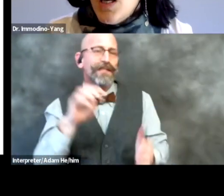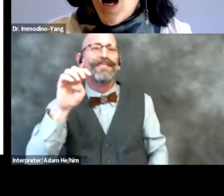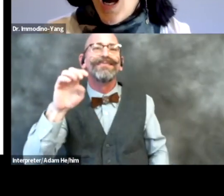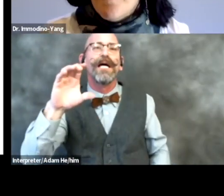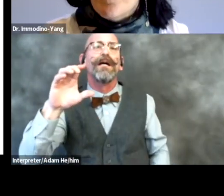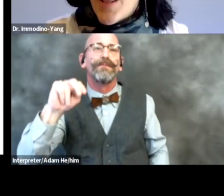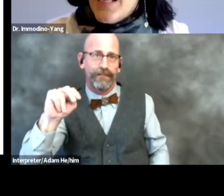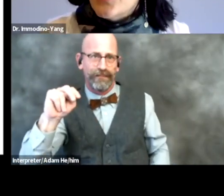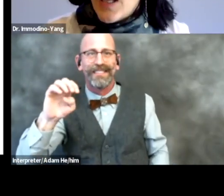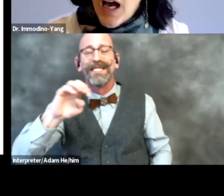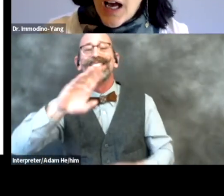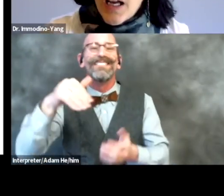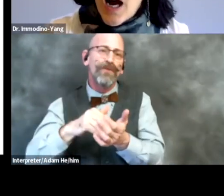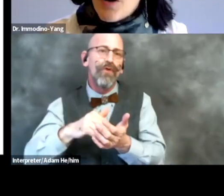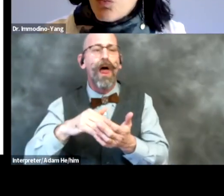network.